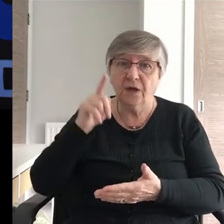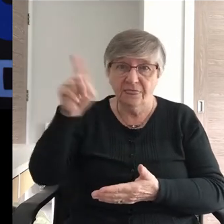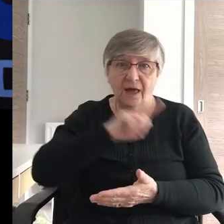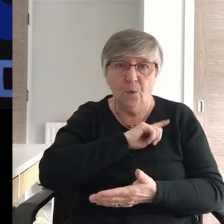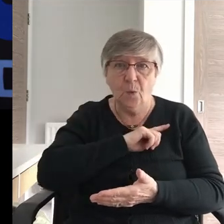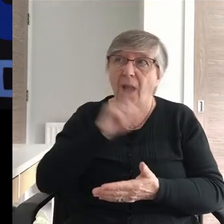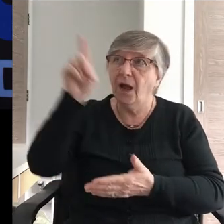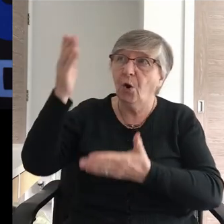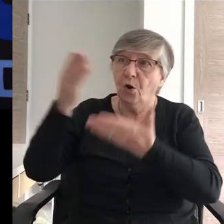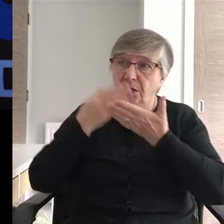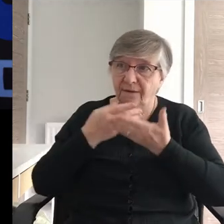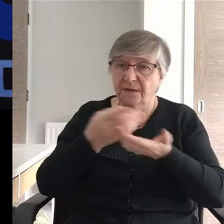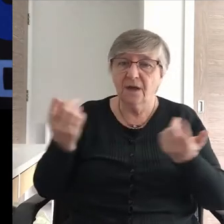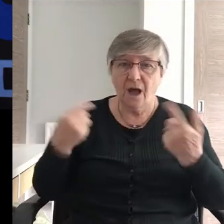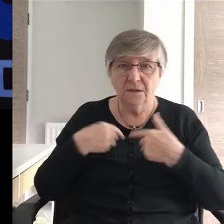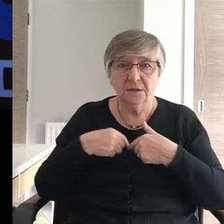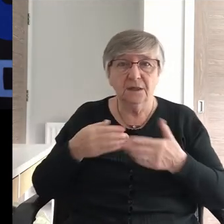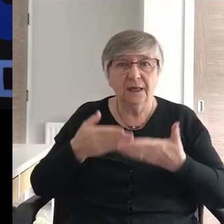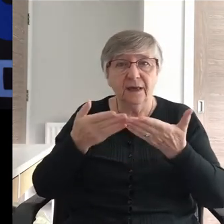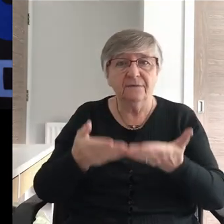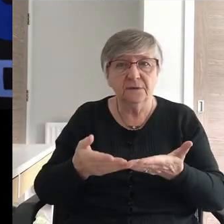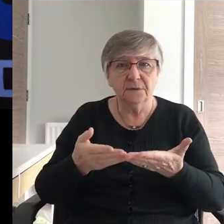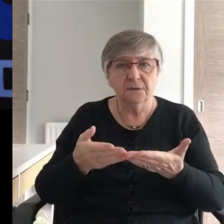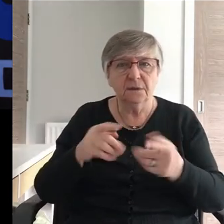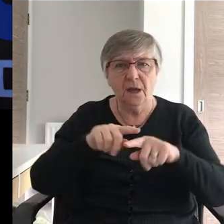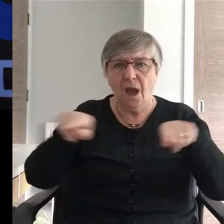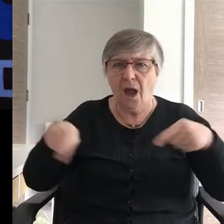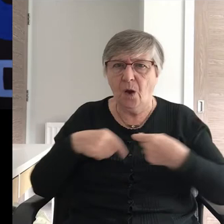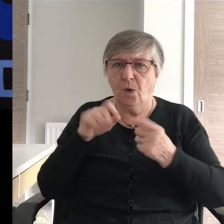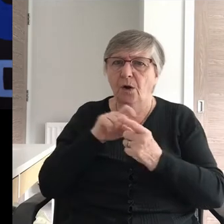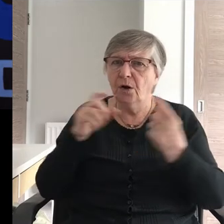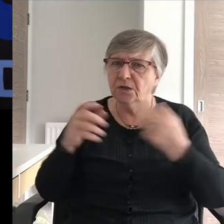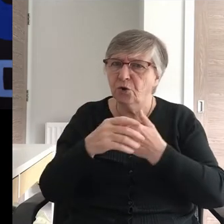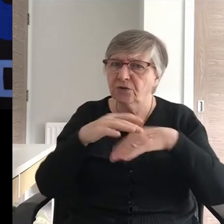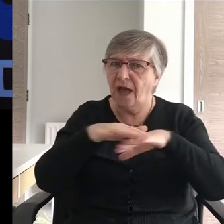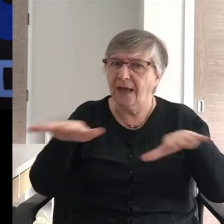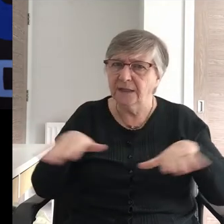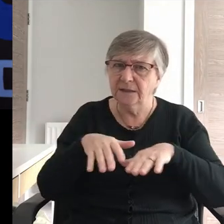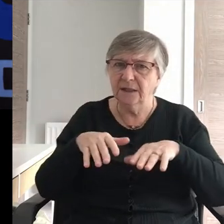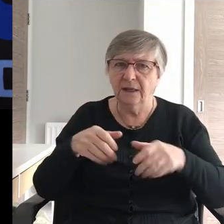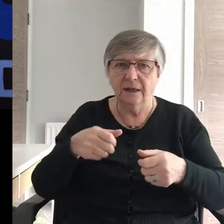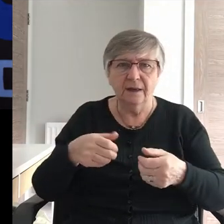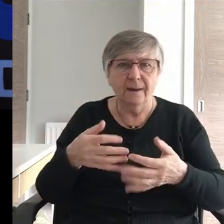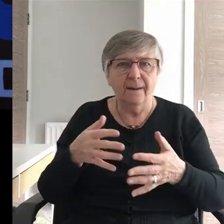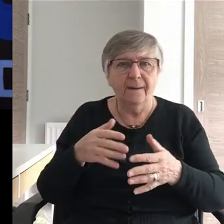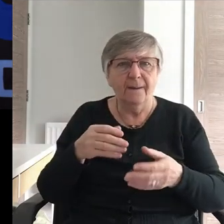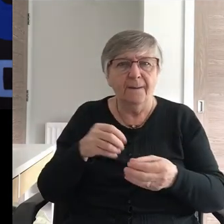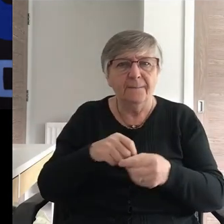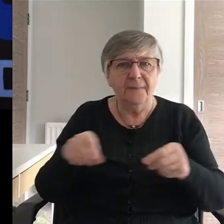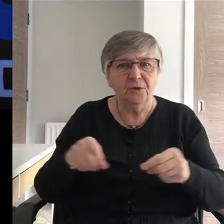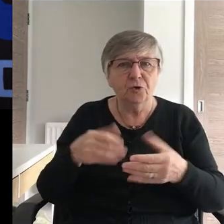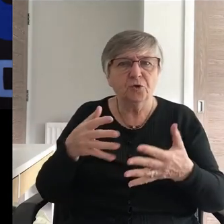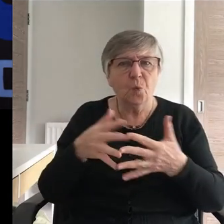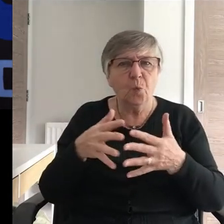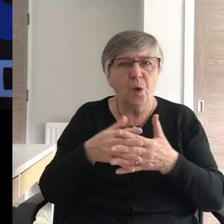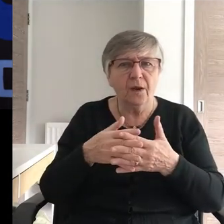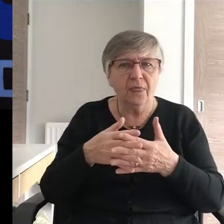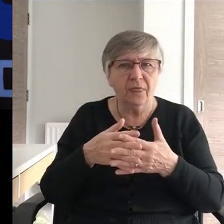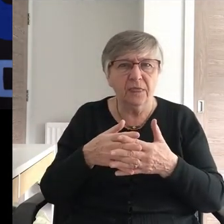first place? Our society measures worth differently. The success of money and